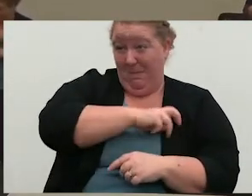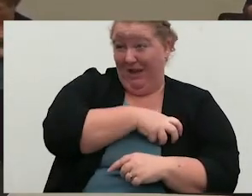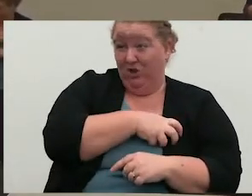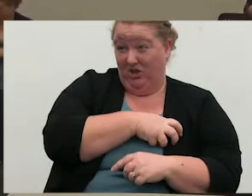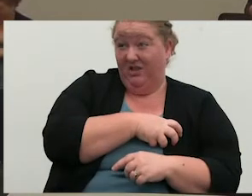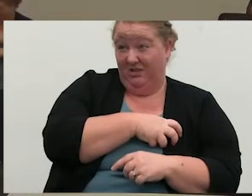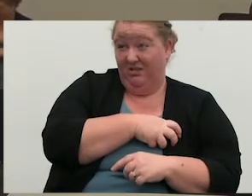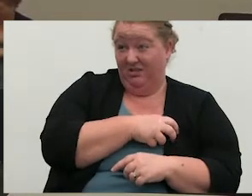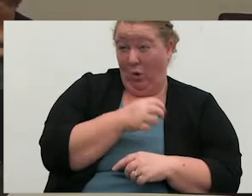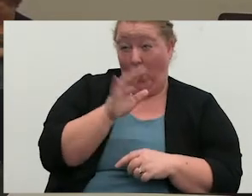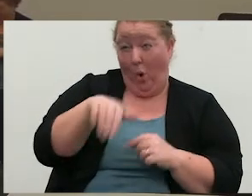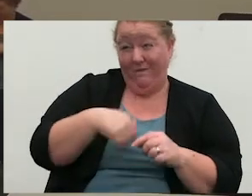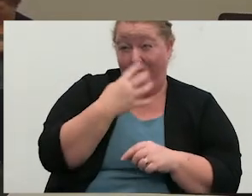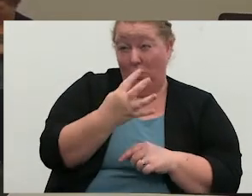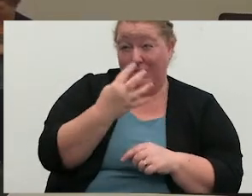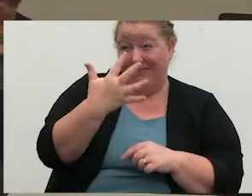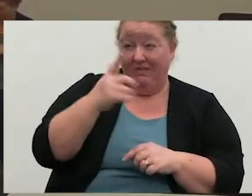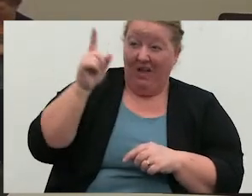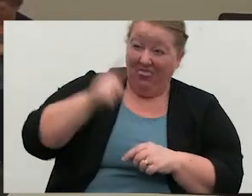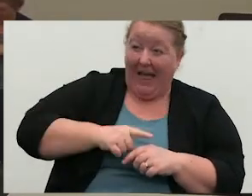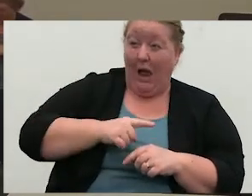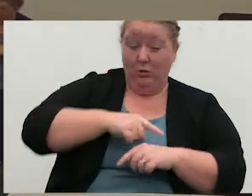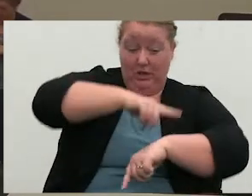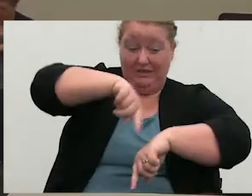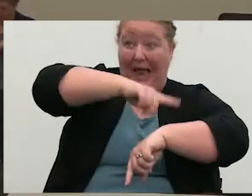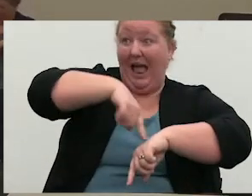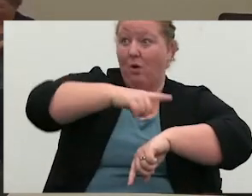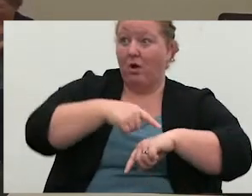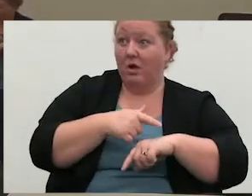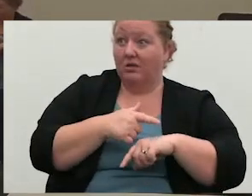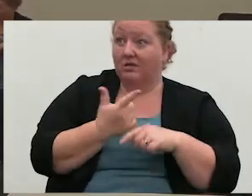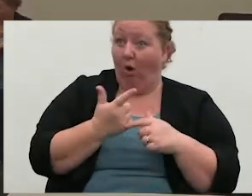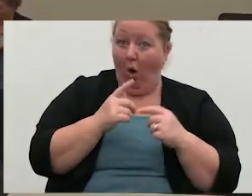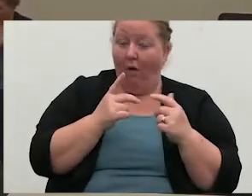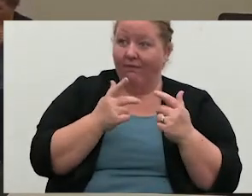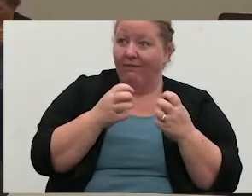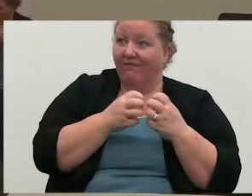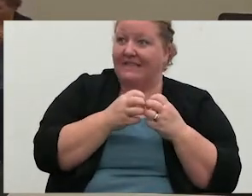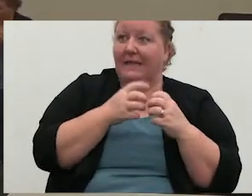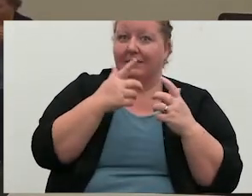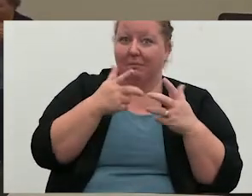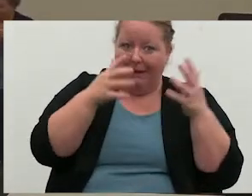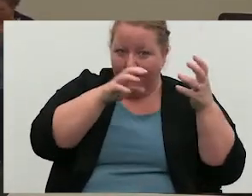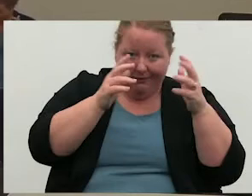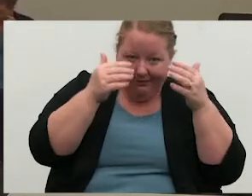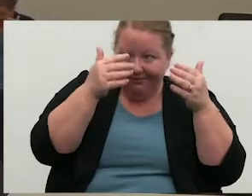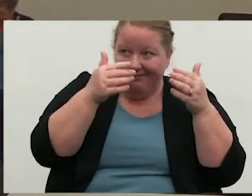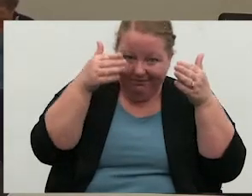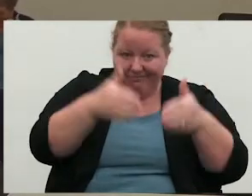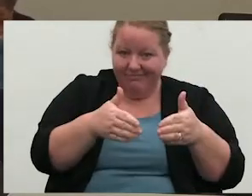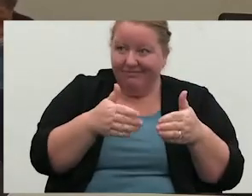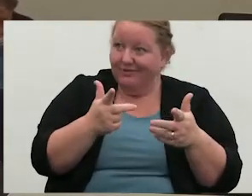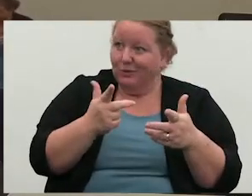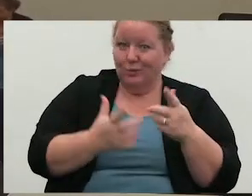over 45,000 hours of physics has been done to achieve these wonderful